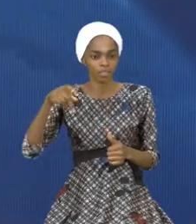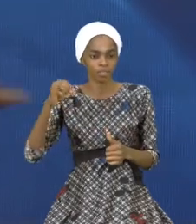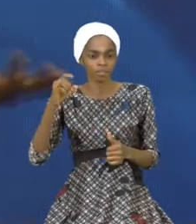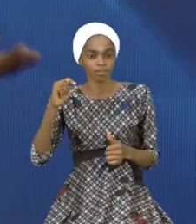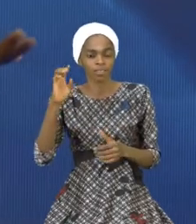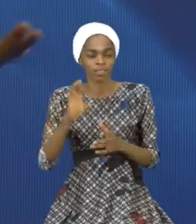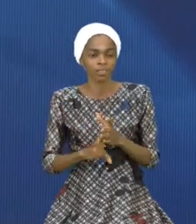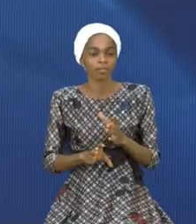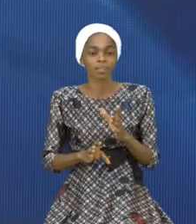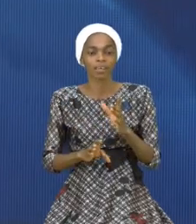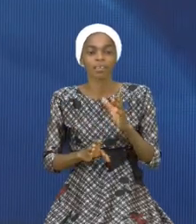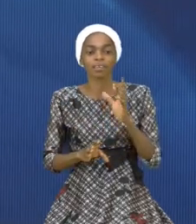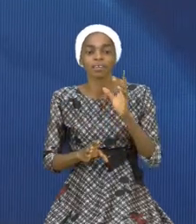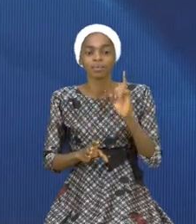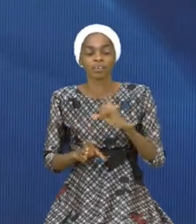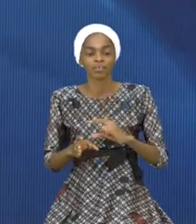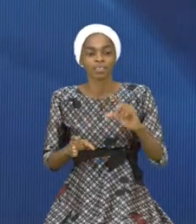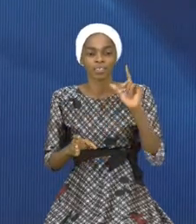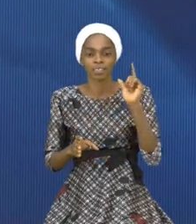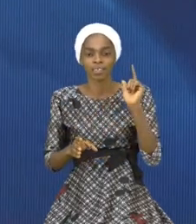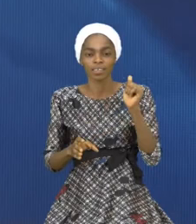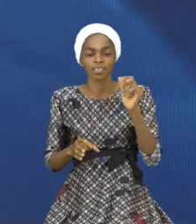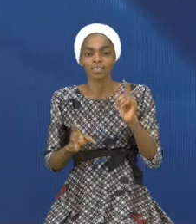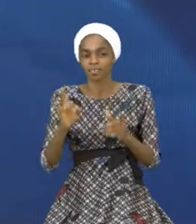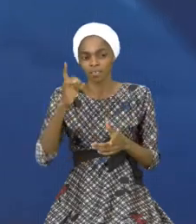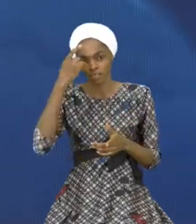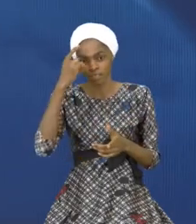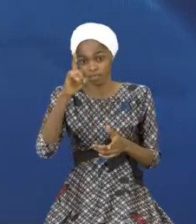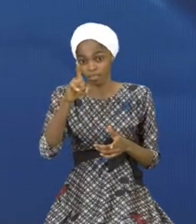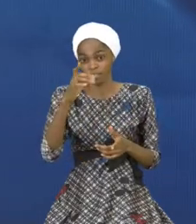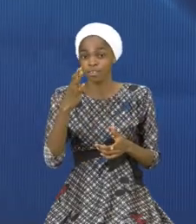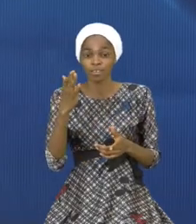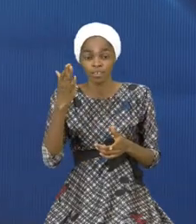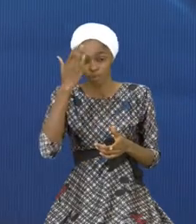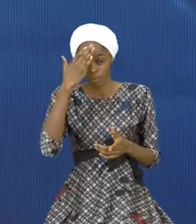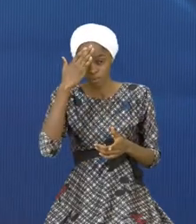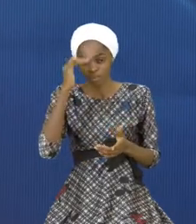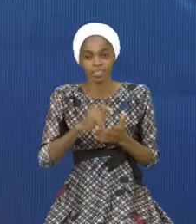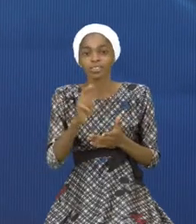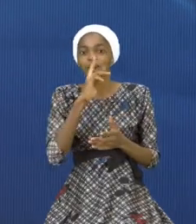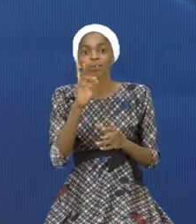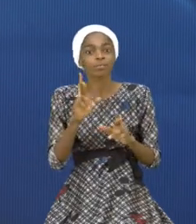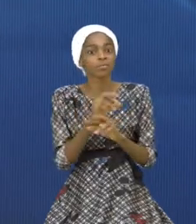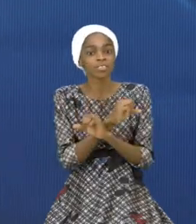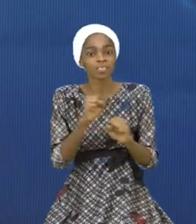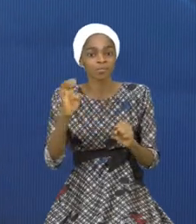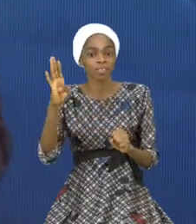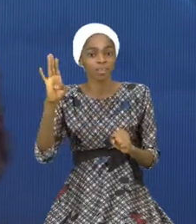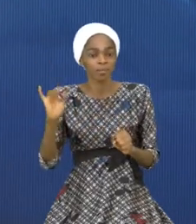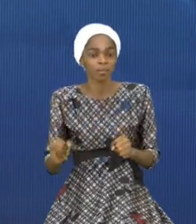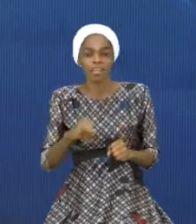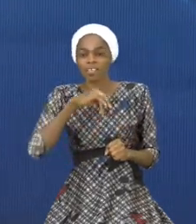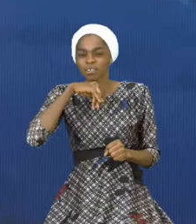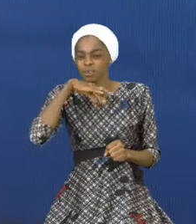verse 18, for as much as ye know that ye were not redeemed with corruptible things